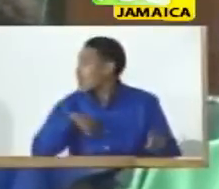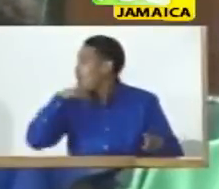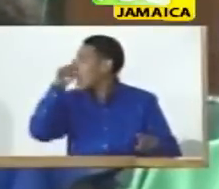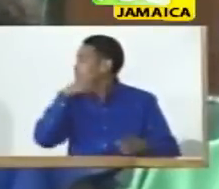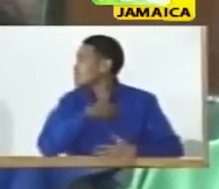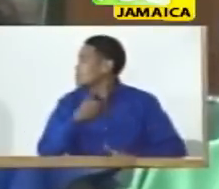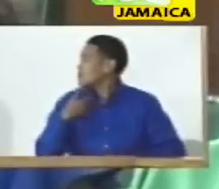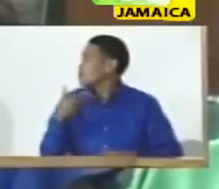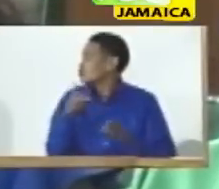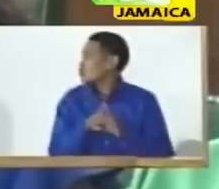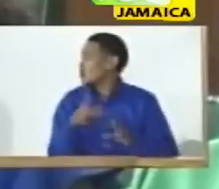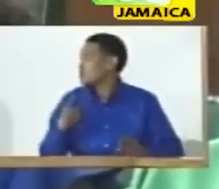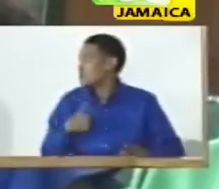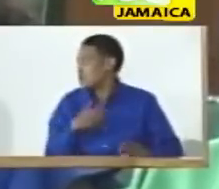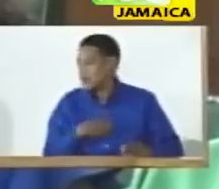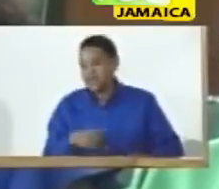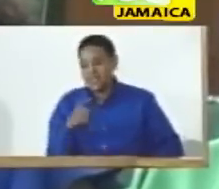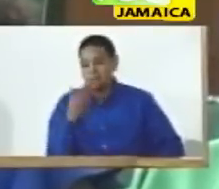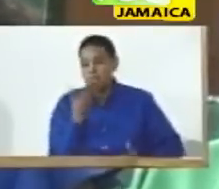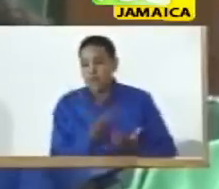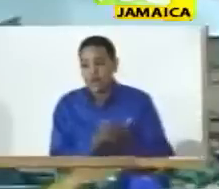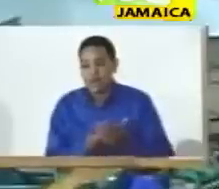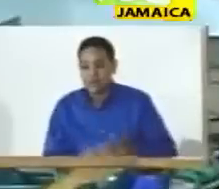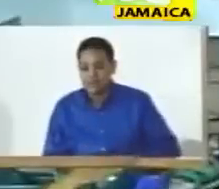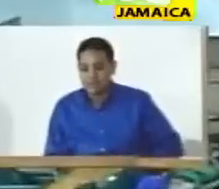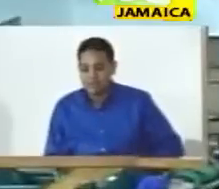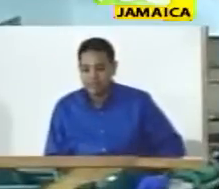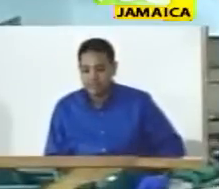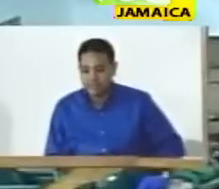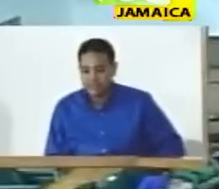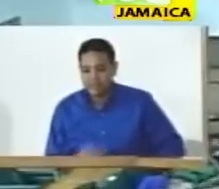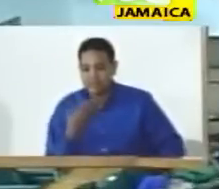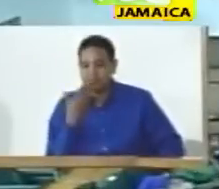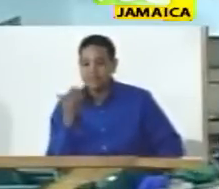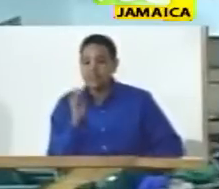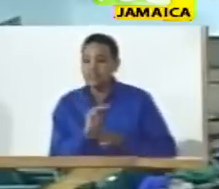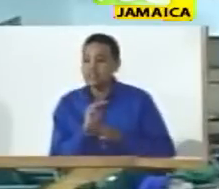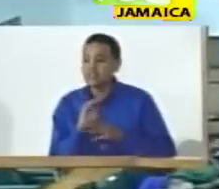me in wishing him well. Thank you very much, Minister. The tongue